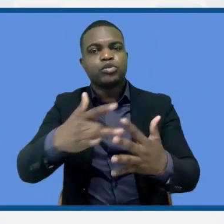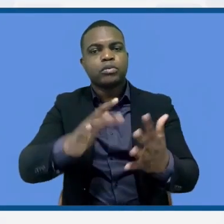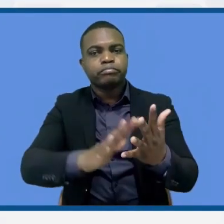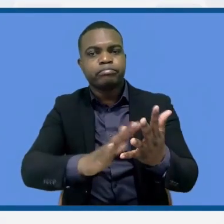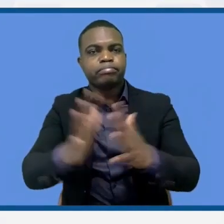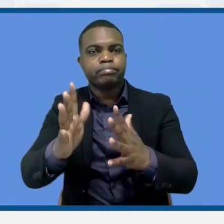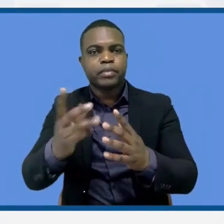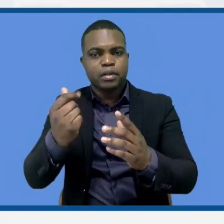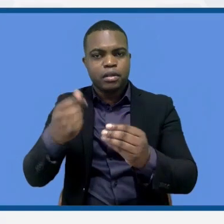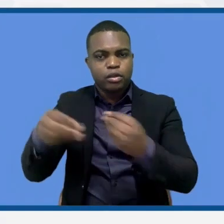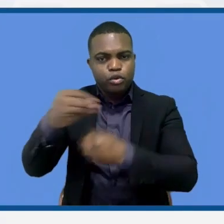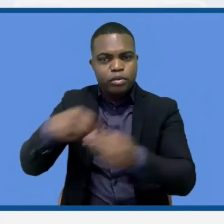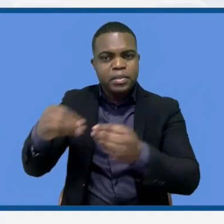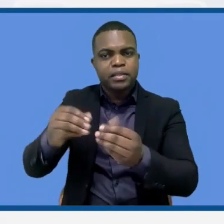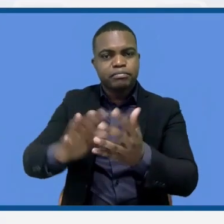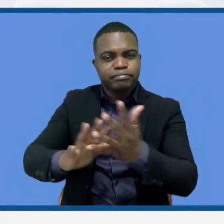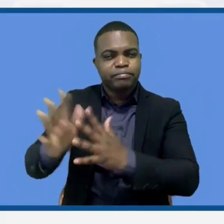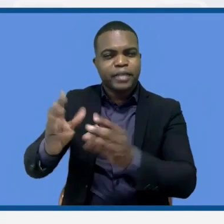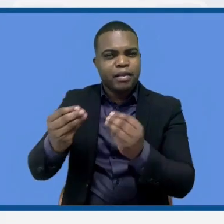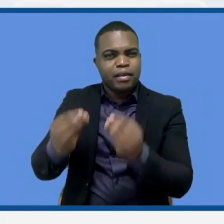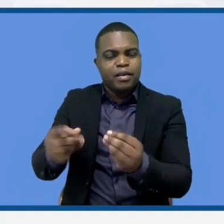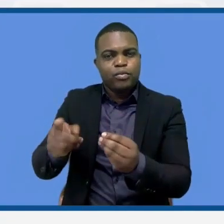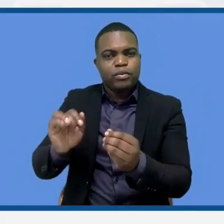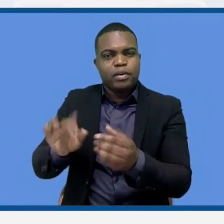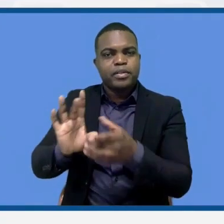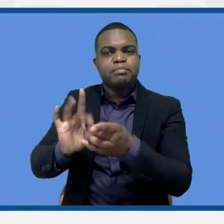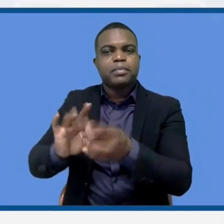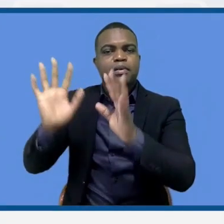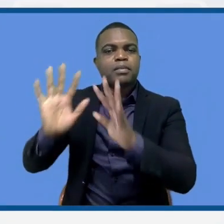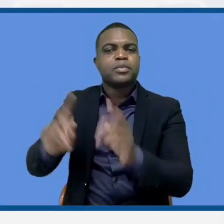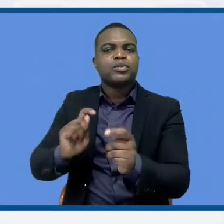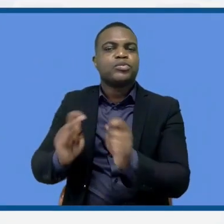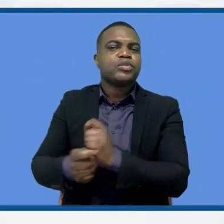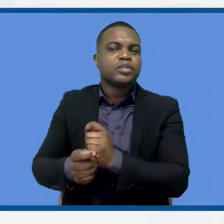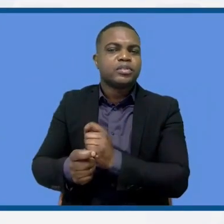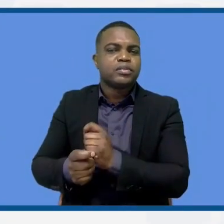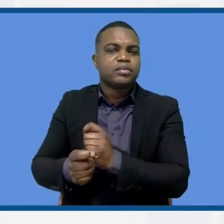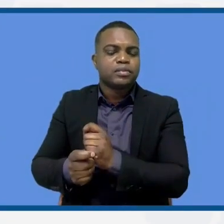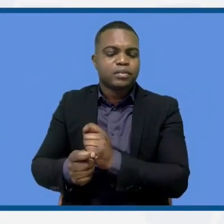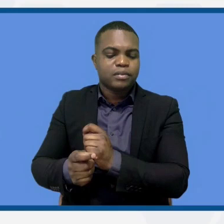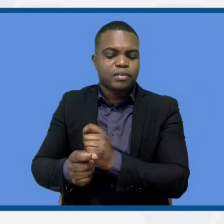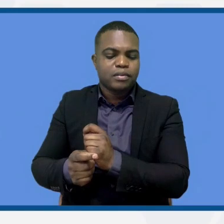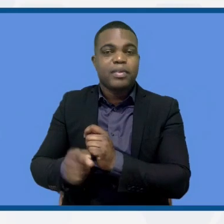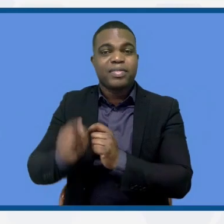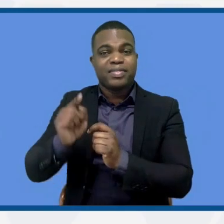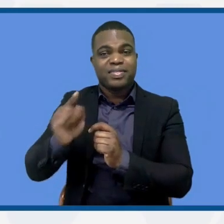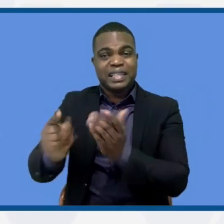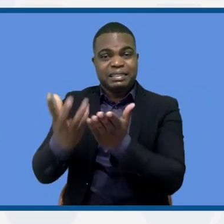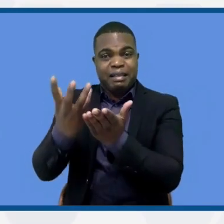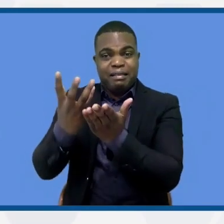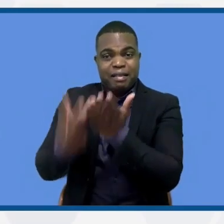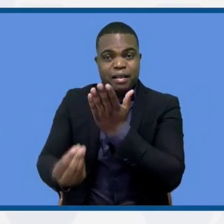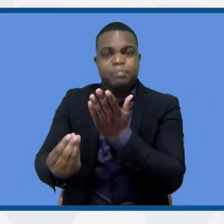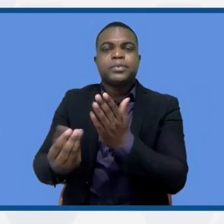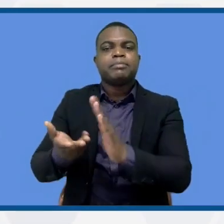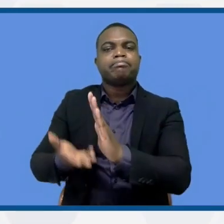in our communities, and of course it has hindered the sustainable development of the countries. Next slide, please. with the goal